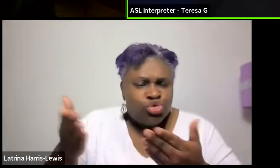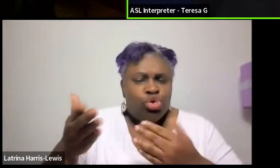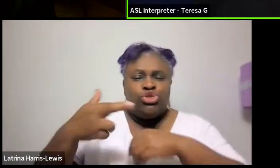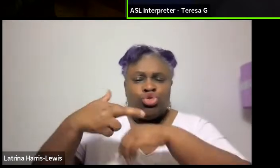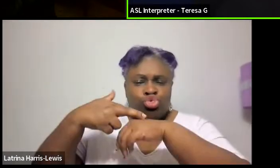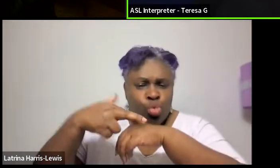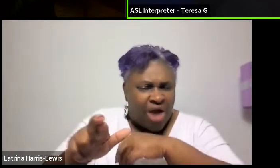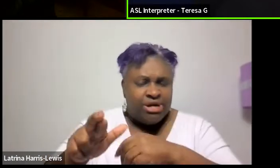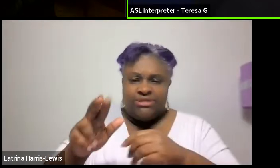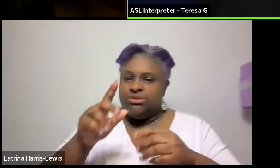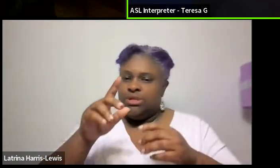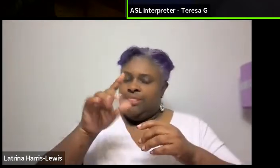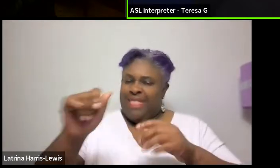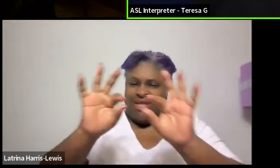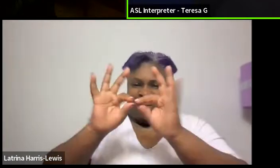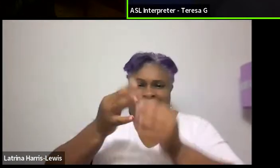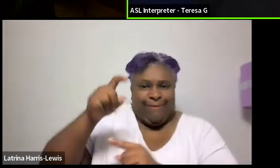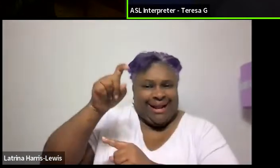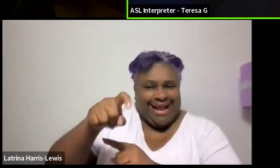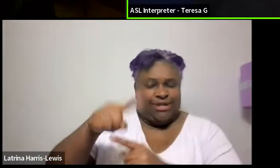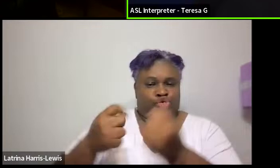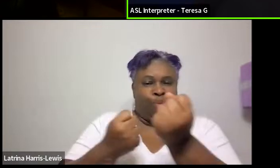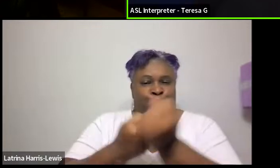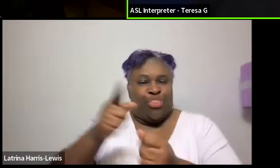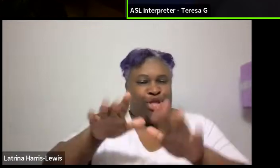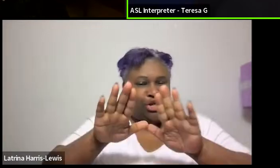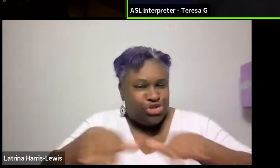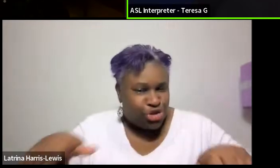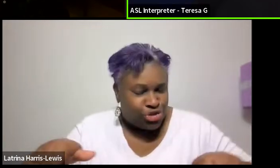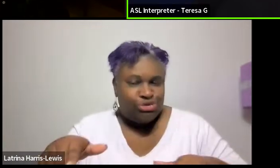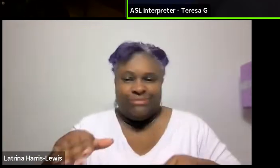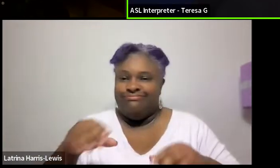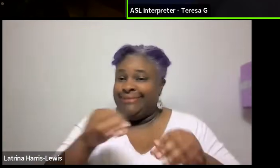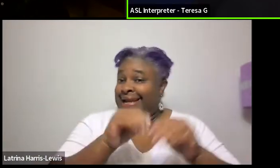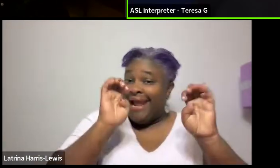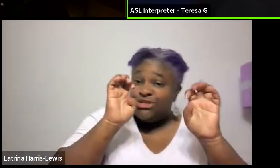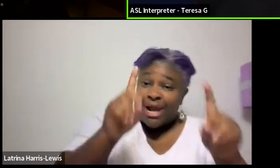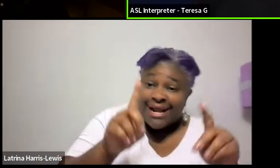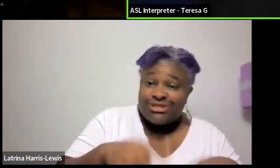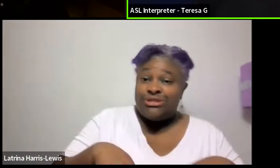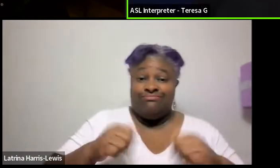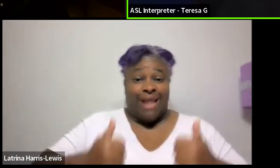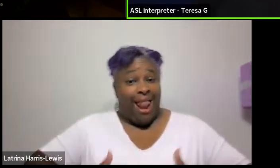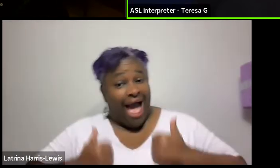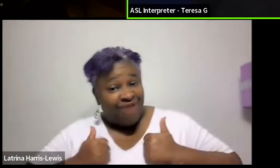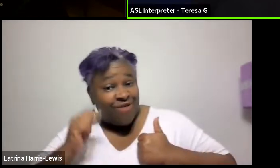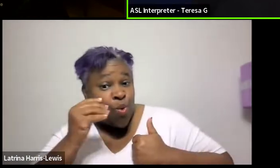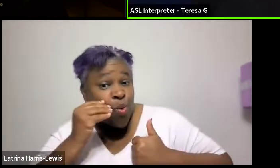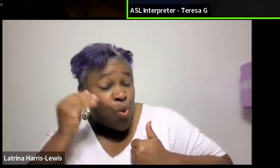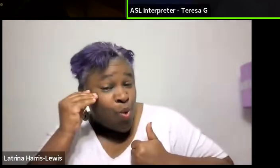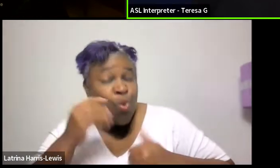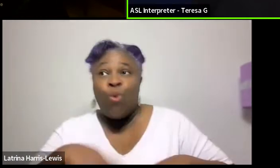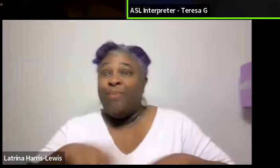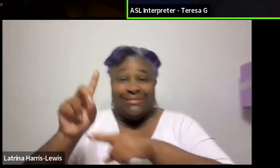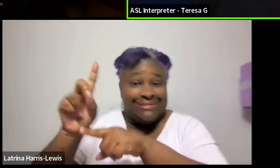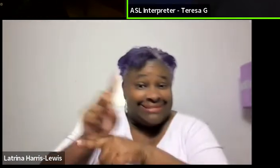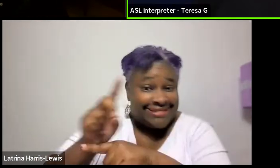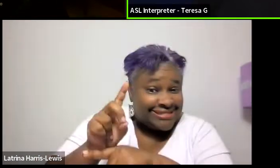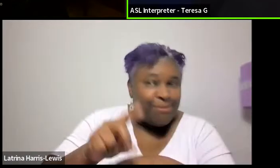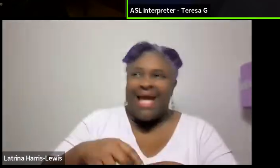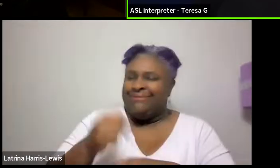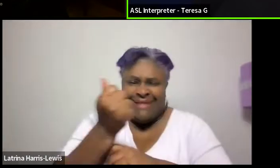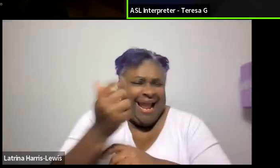are providing various resources, references that the family might need to be able to support their children, whether it